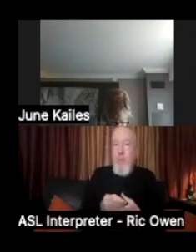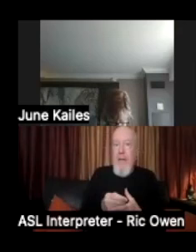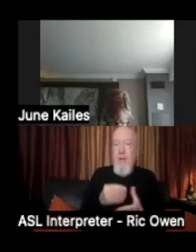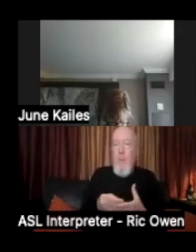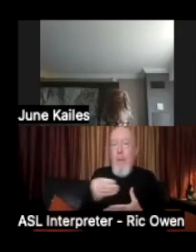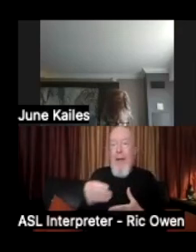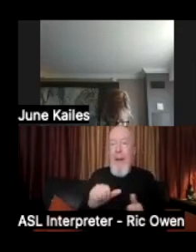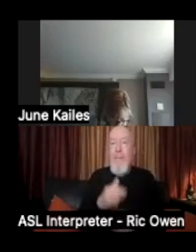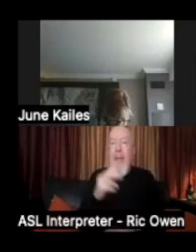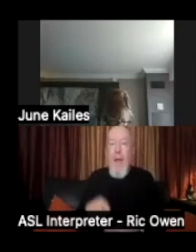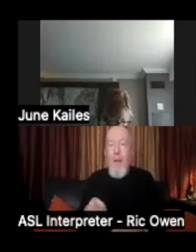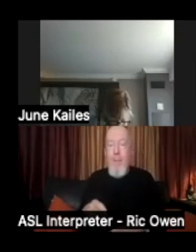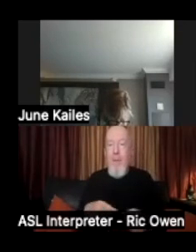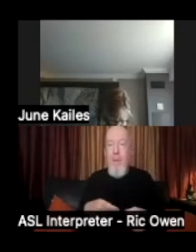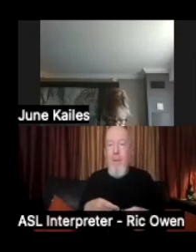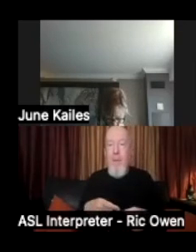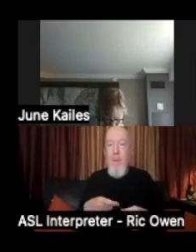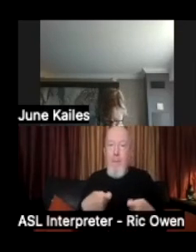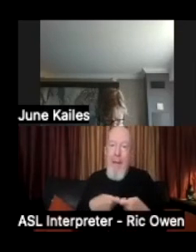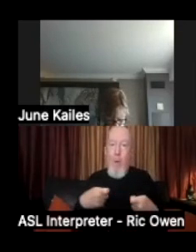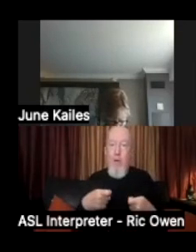There's also a couple of utility